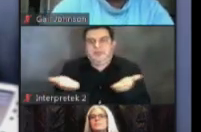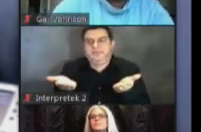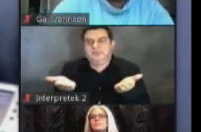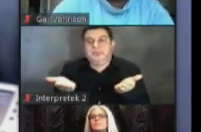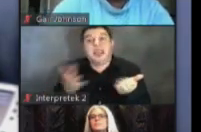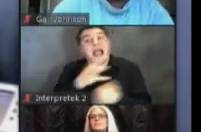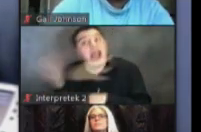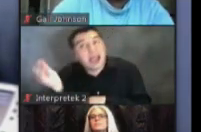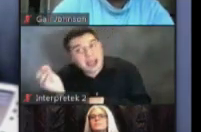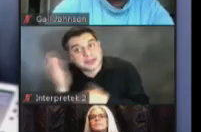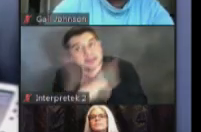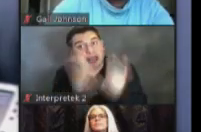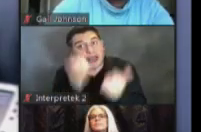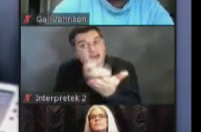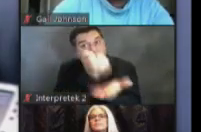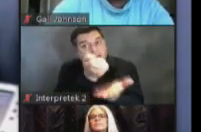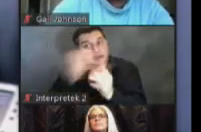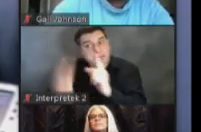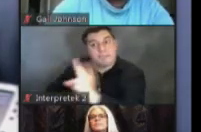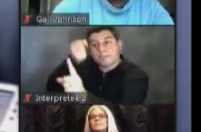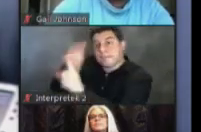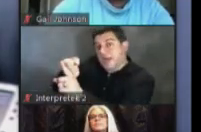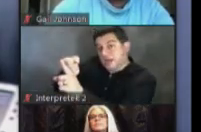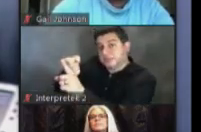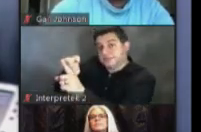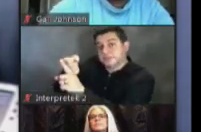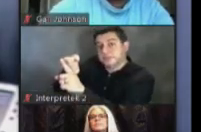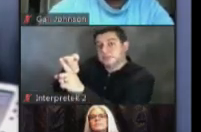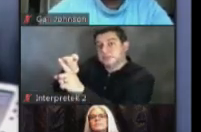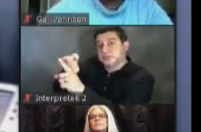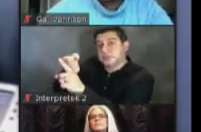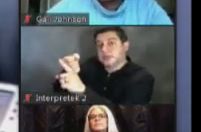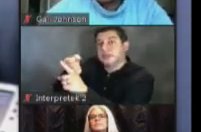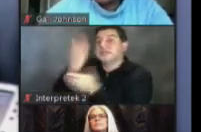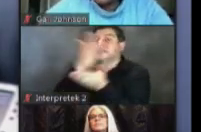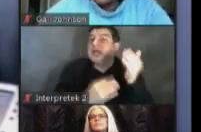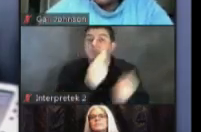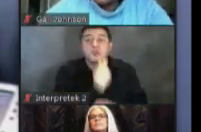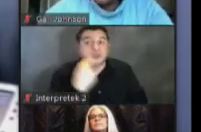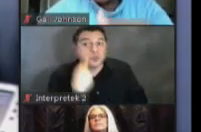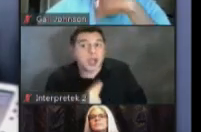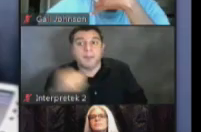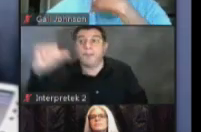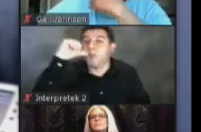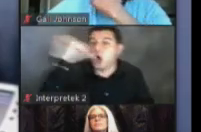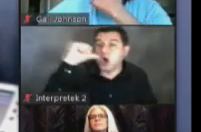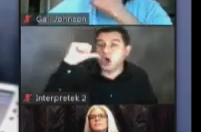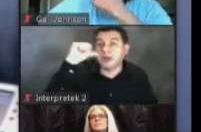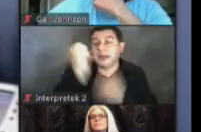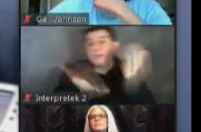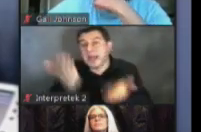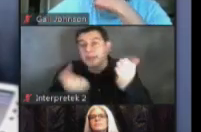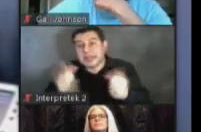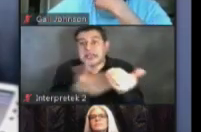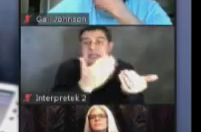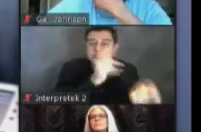impact on certain establishments. Some restaurants and bars may be easily able to accommodate things such as